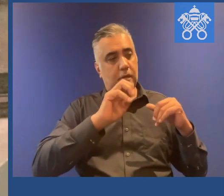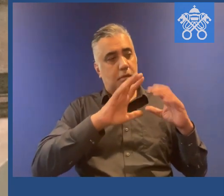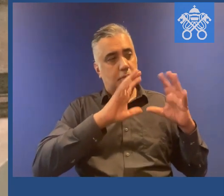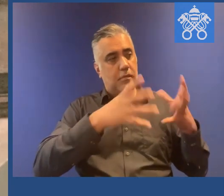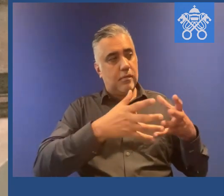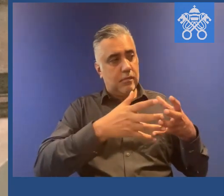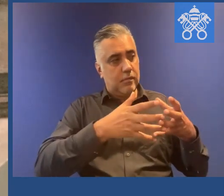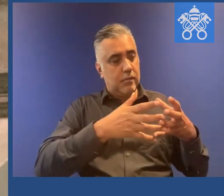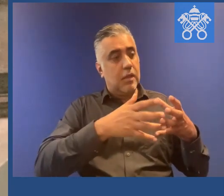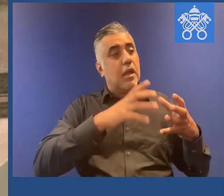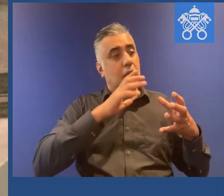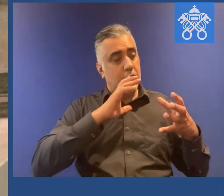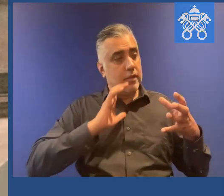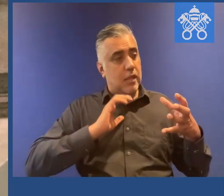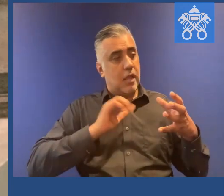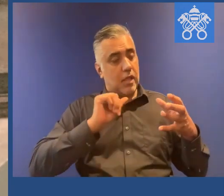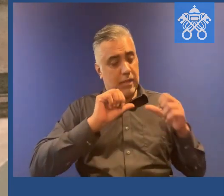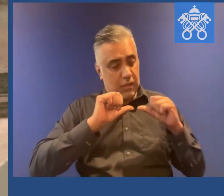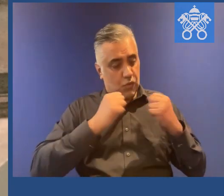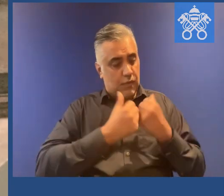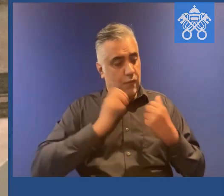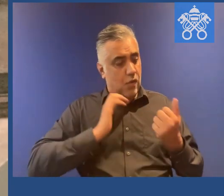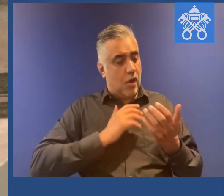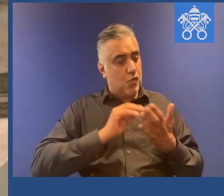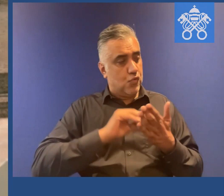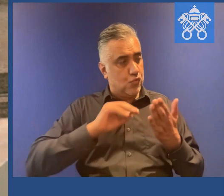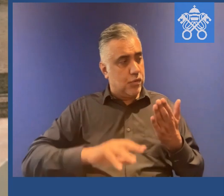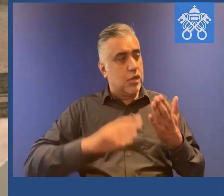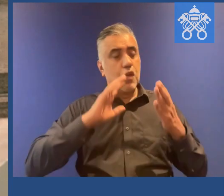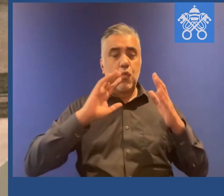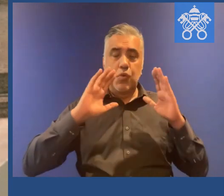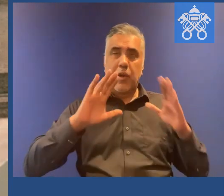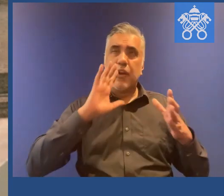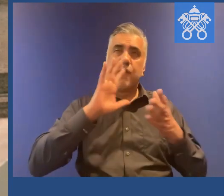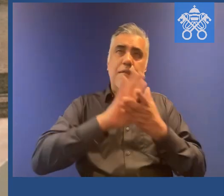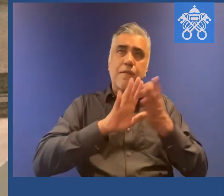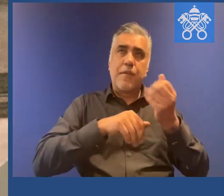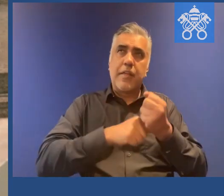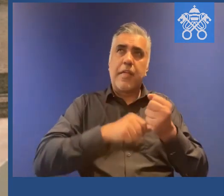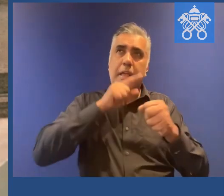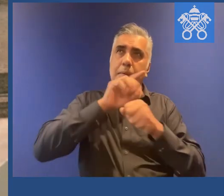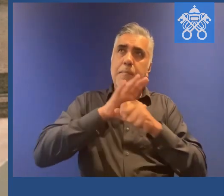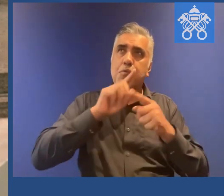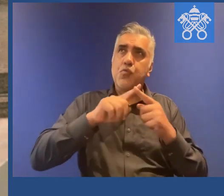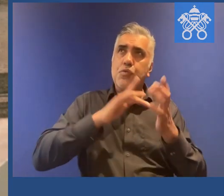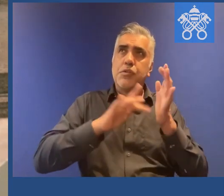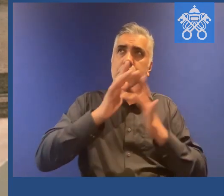our lay association for our students, with greater faith and commitment to Jesus.